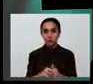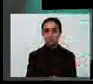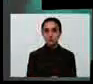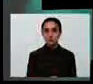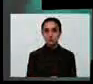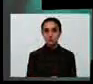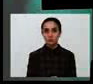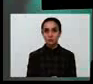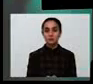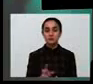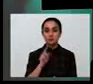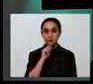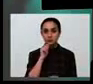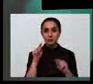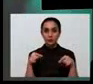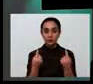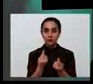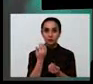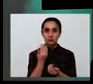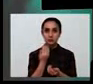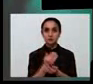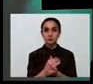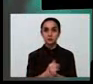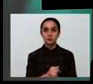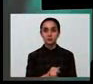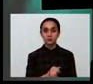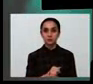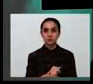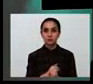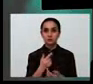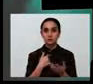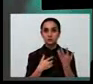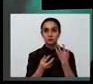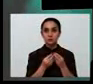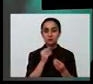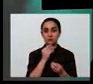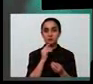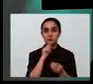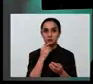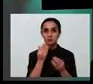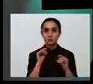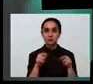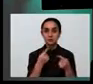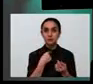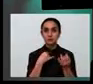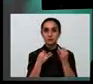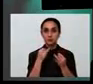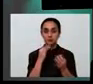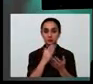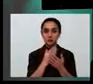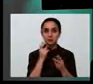ekan. Iqtisodiy islohotlar. Aziz o'quvchilar, biz siz bilan iqtisodiy islohotlarni gaplashyapmiz.